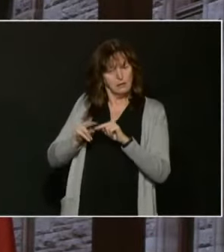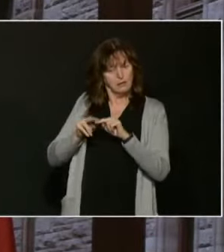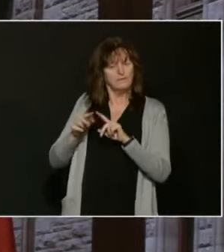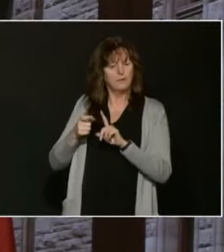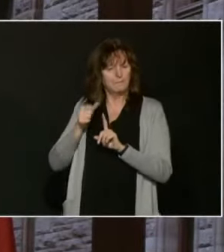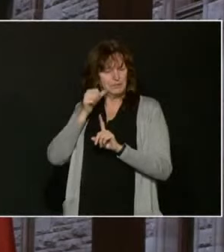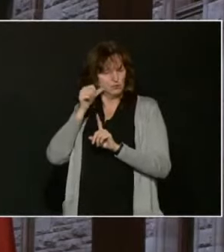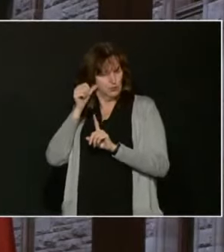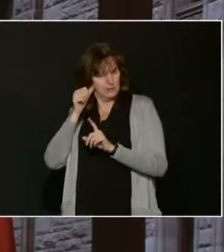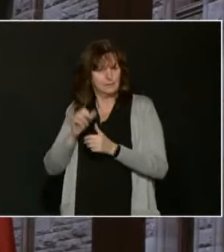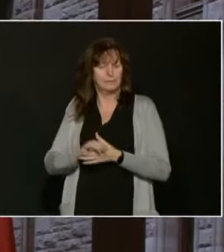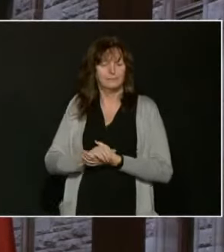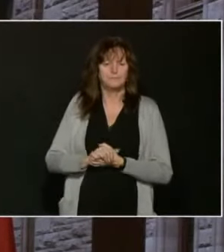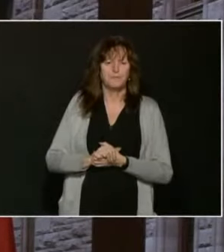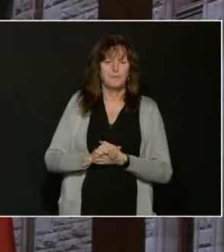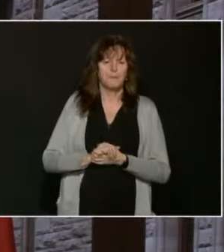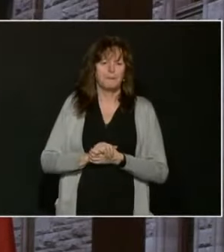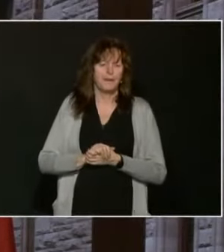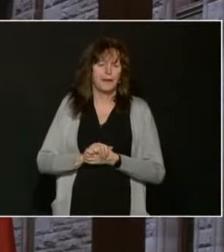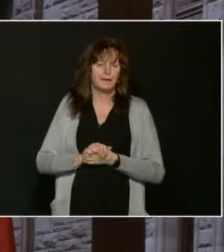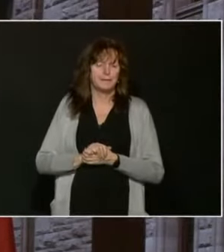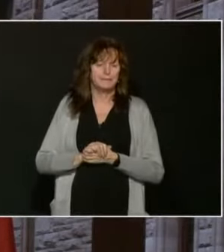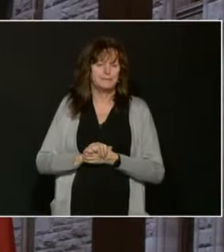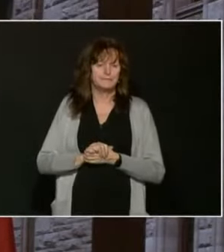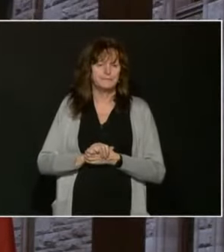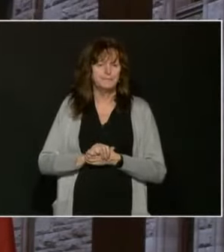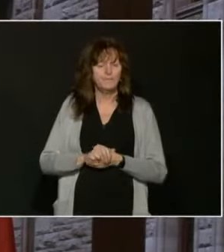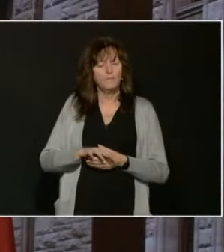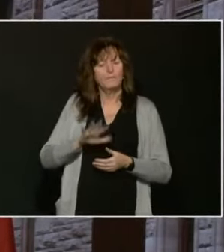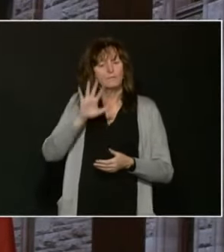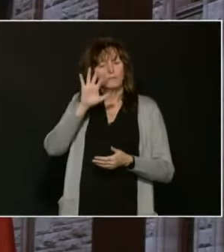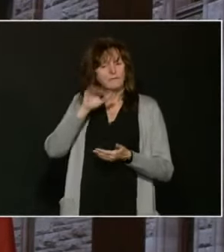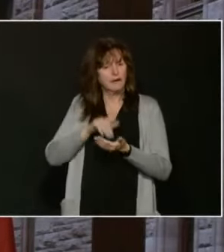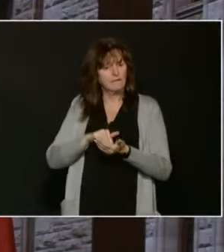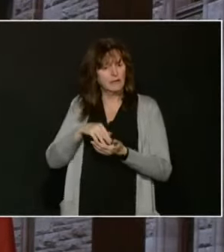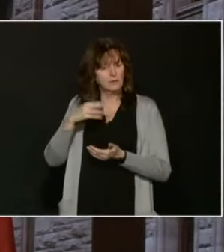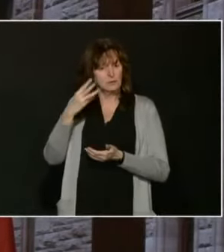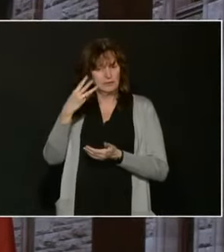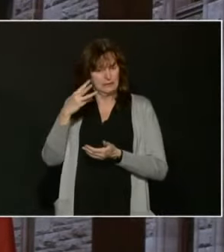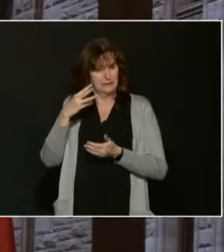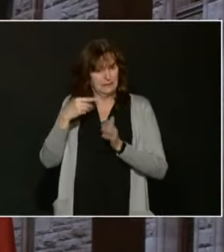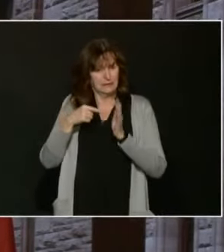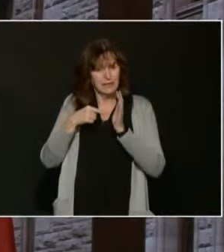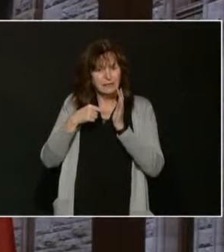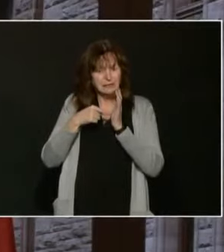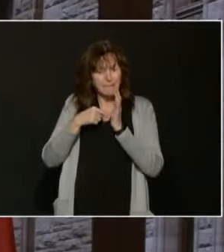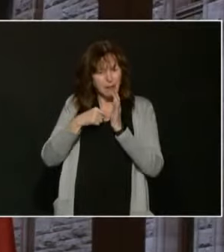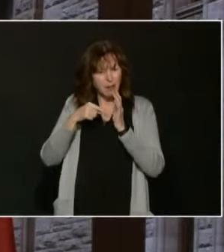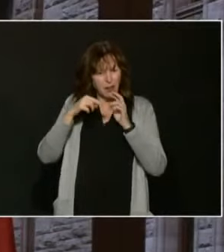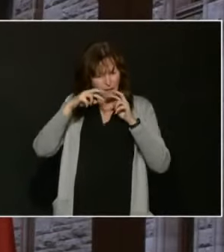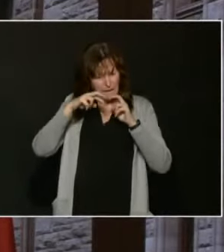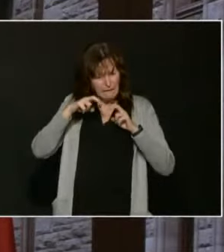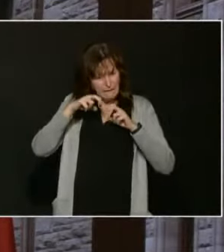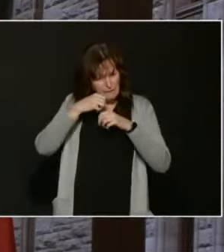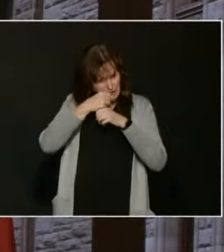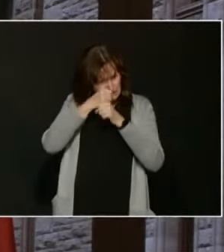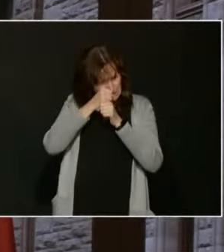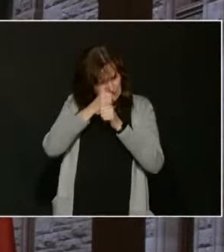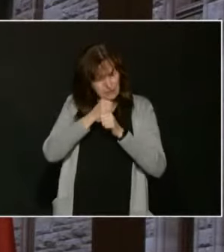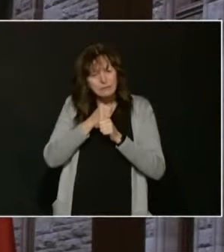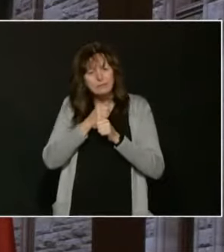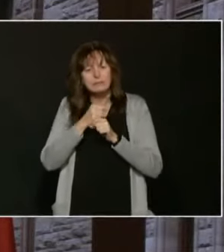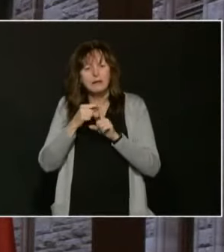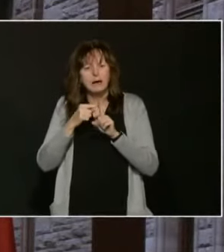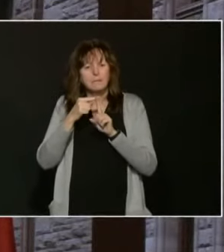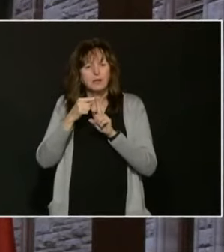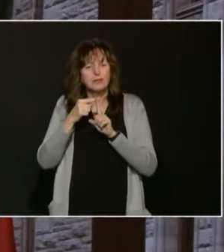6,513 samples that have screened positive for the 501Y mutation and are waiting for